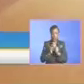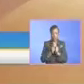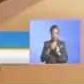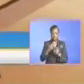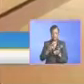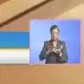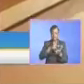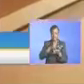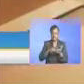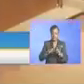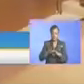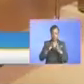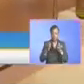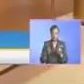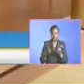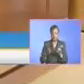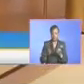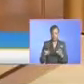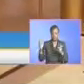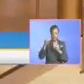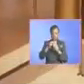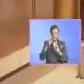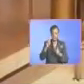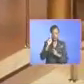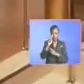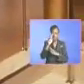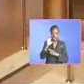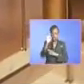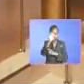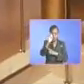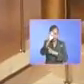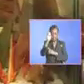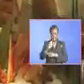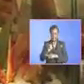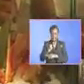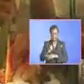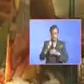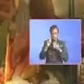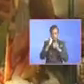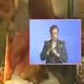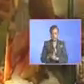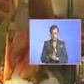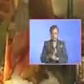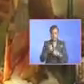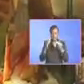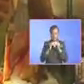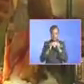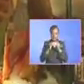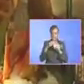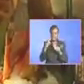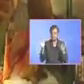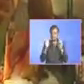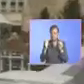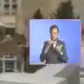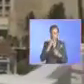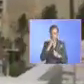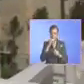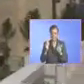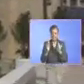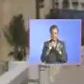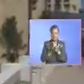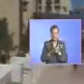its properties towards a 100% occupancy level. He says there is no mistake that occupancy level